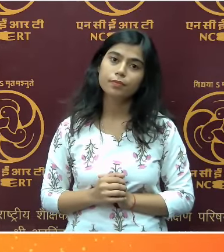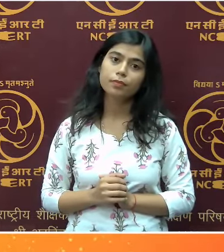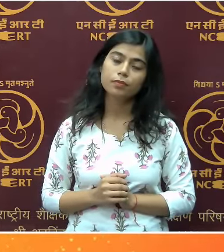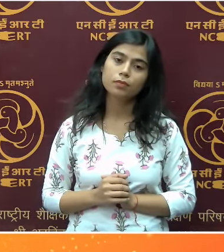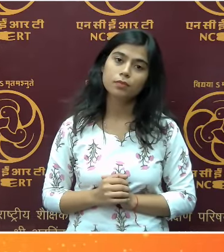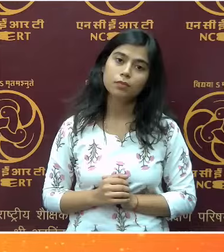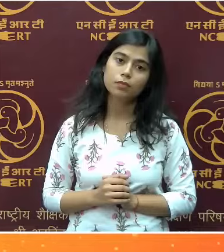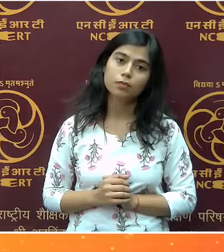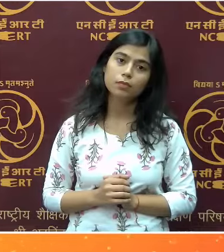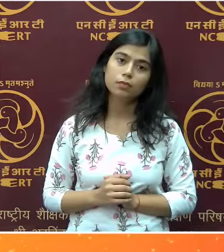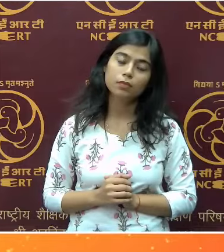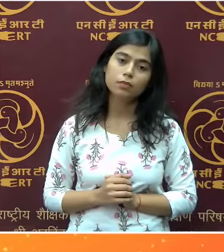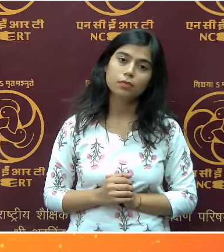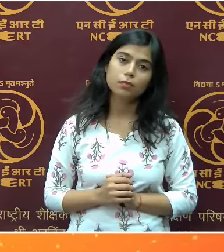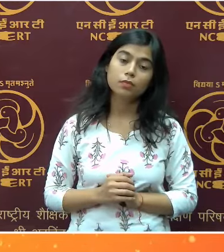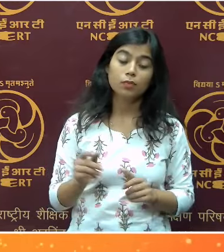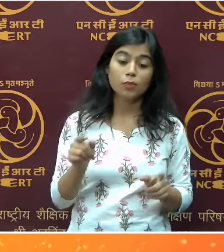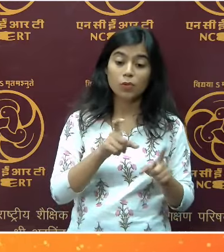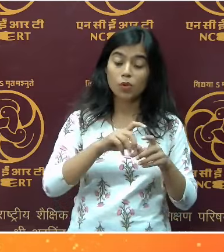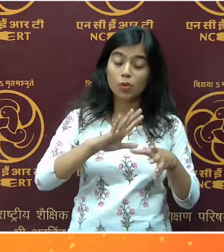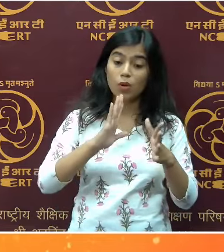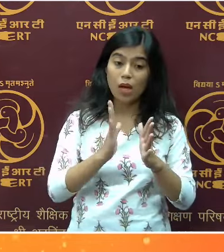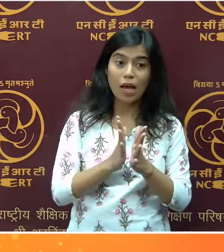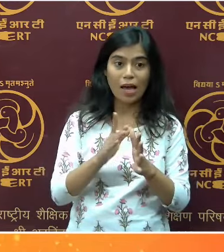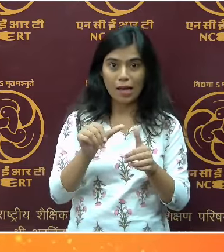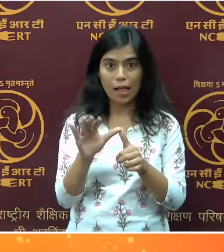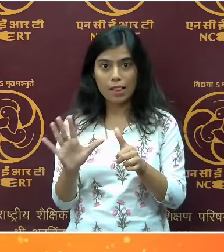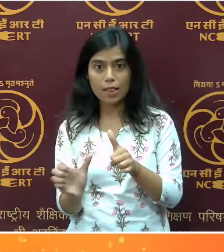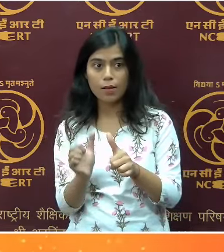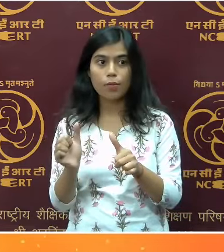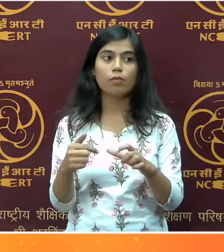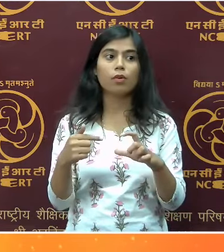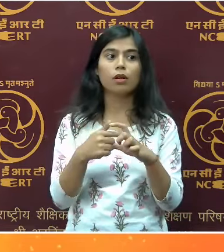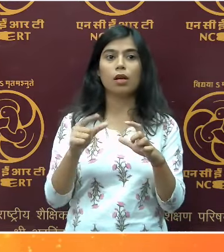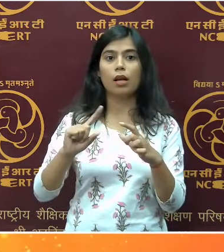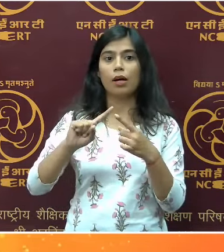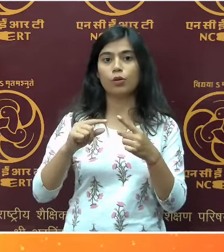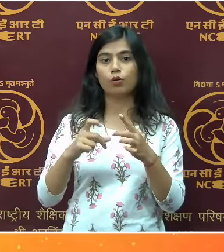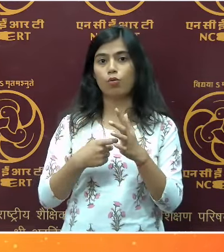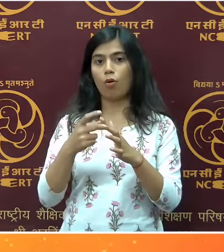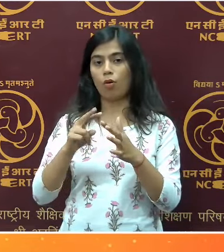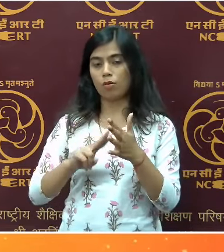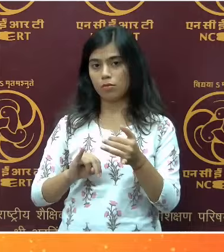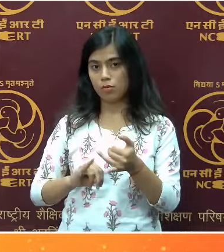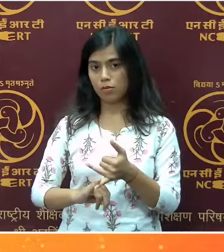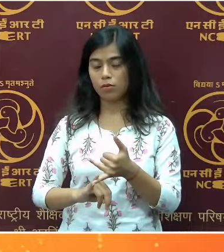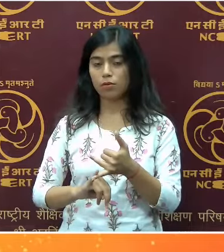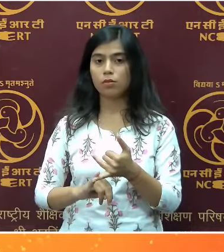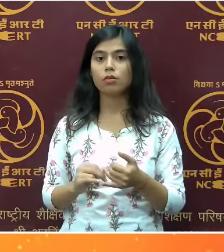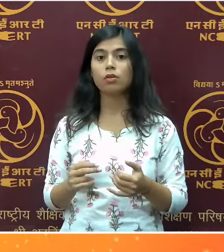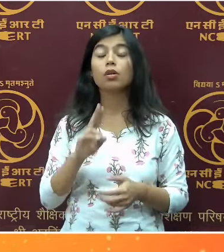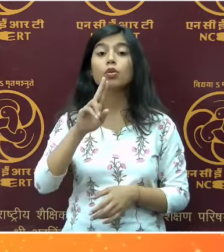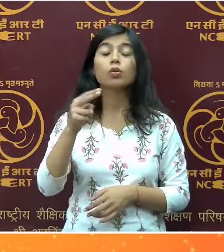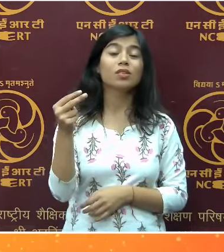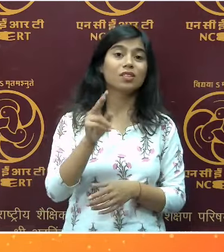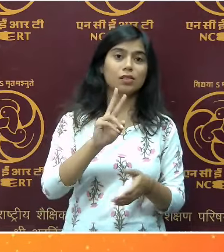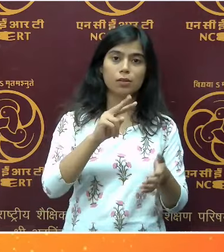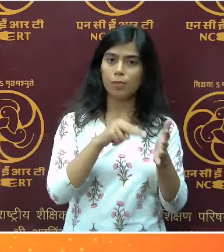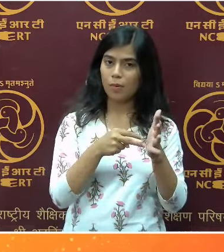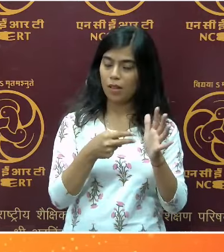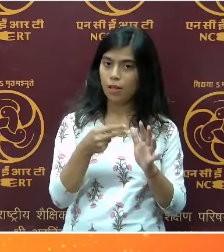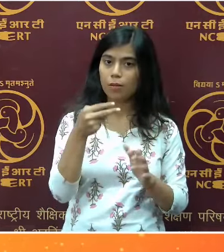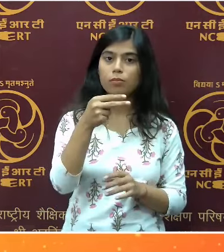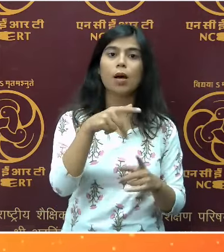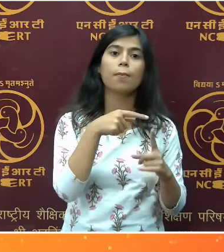end there is excess of electron, other end it is lack of electron, that we call as a positive terminal. When